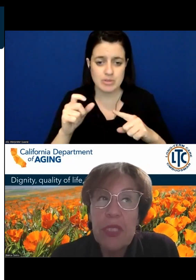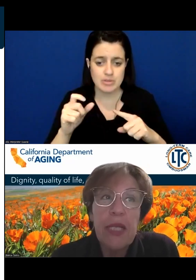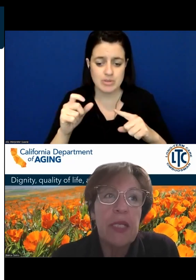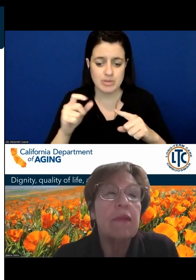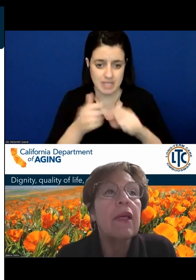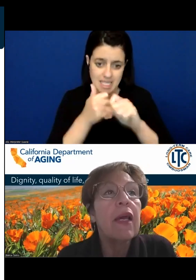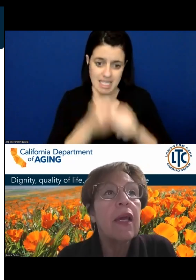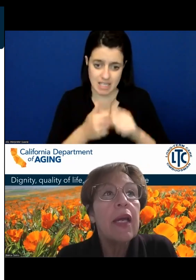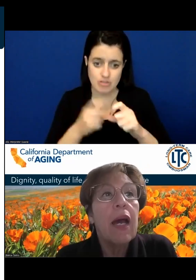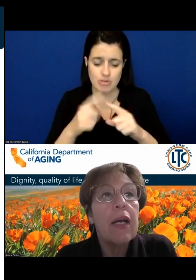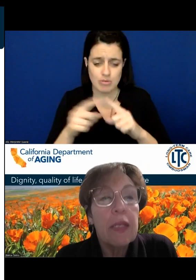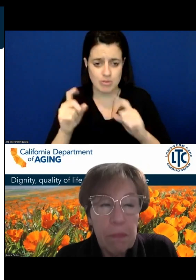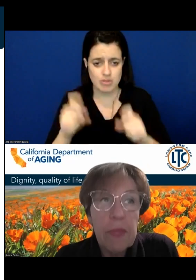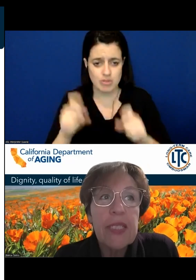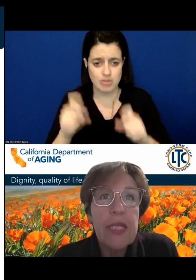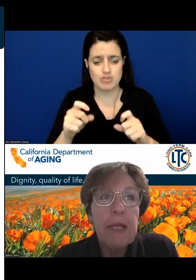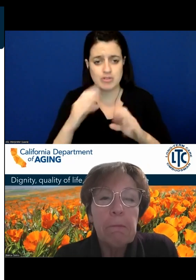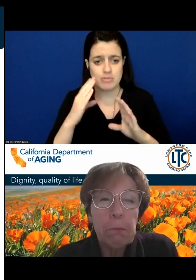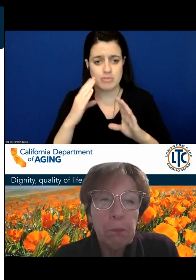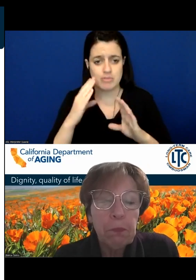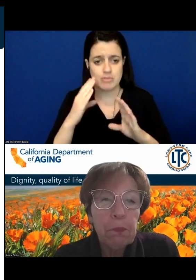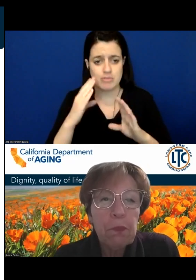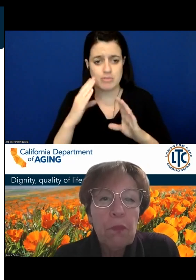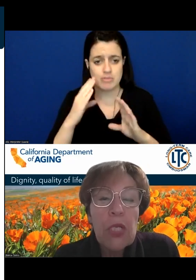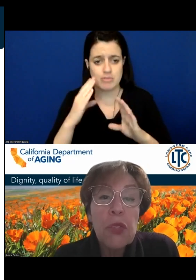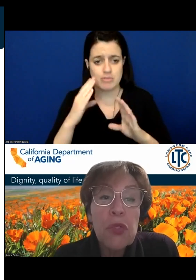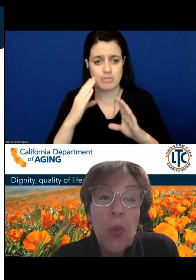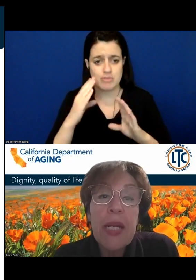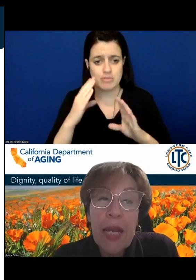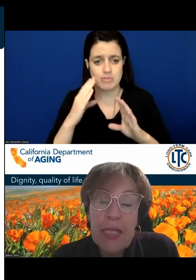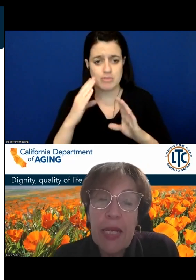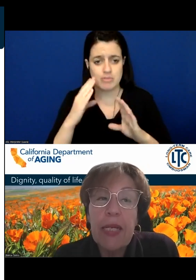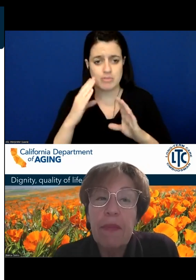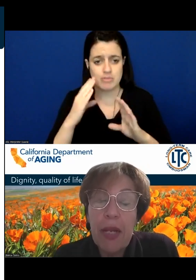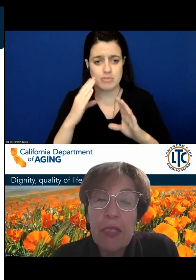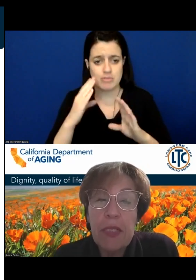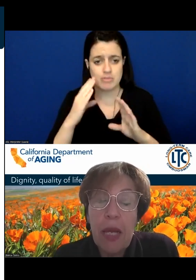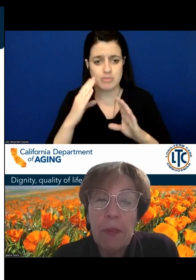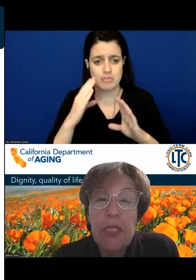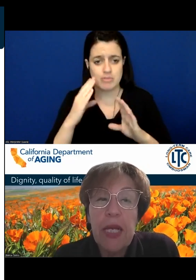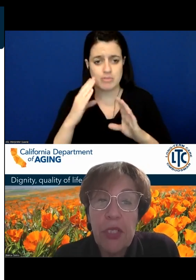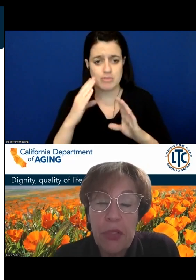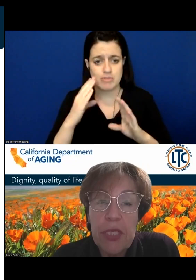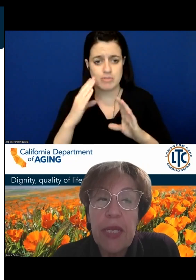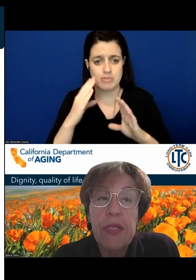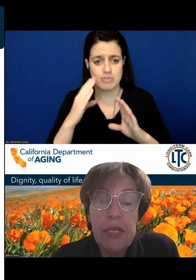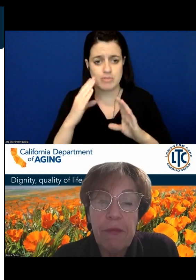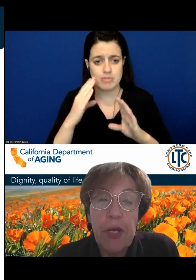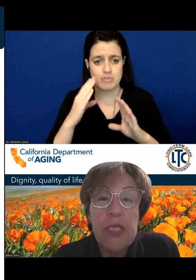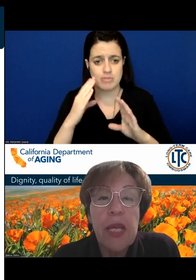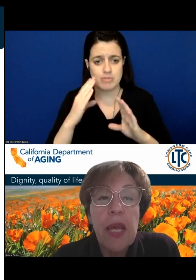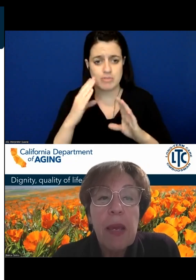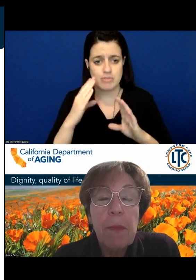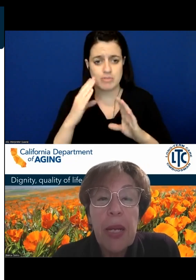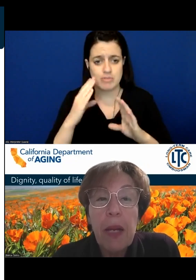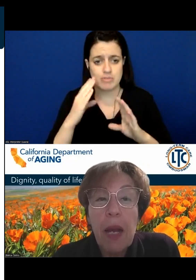be protected. Next slide. So in 2019, and the next couple slides, you'll see the